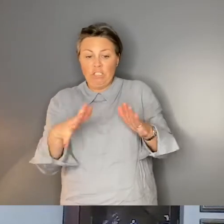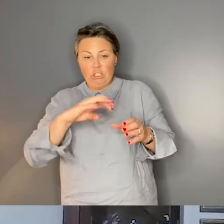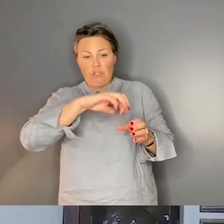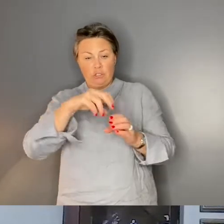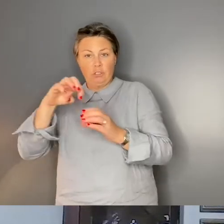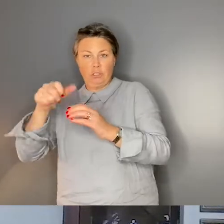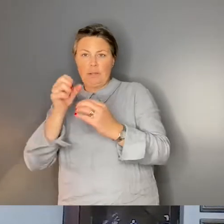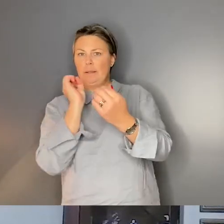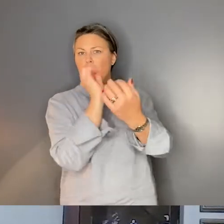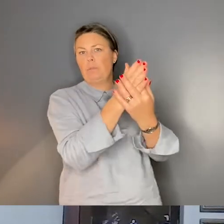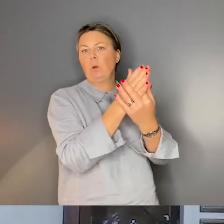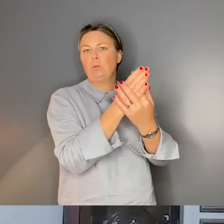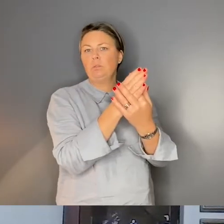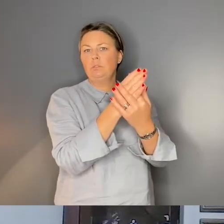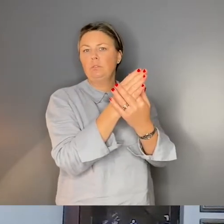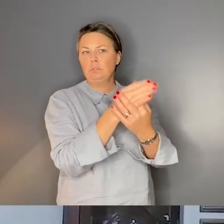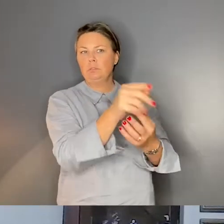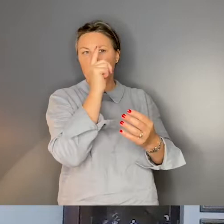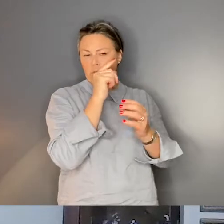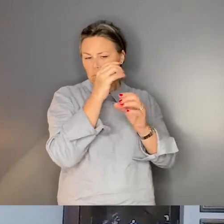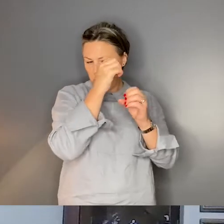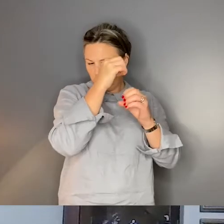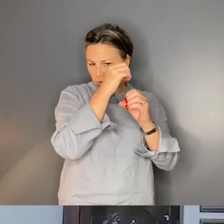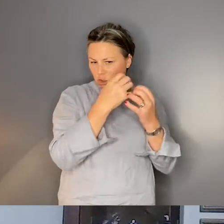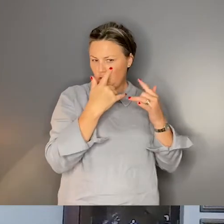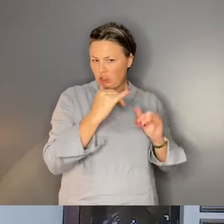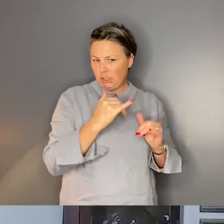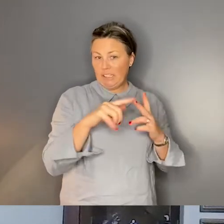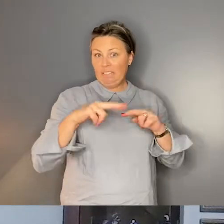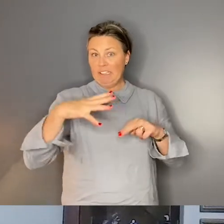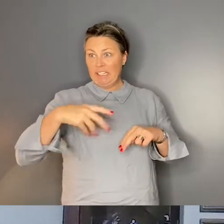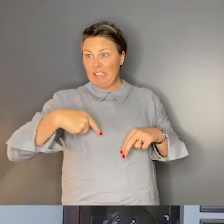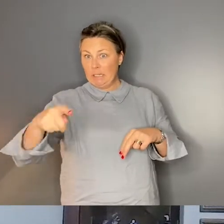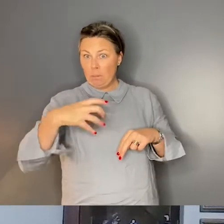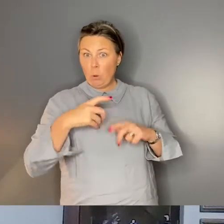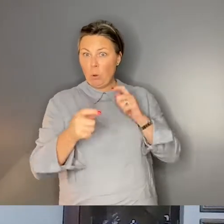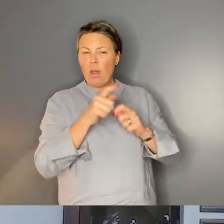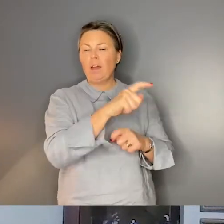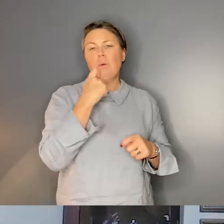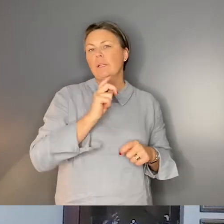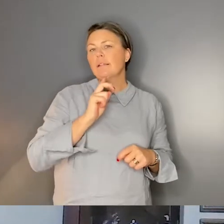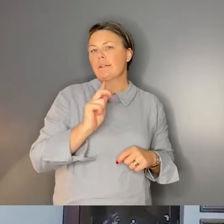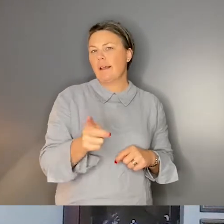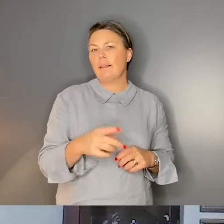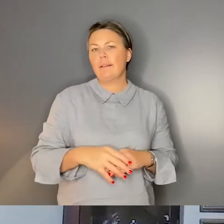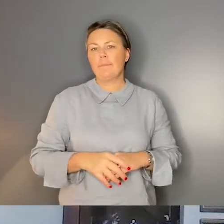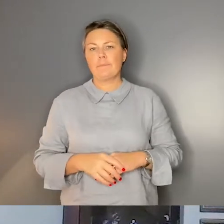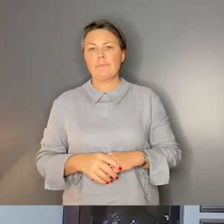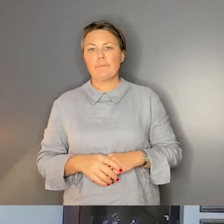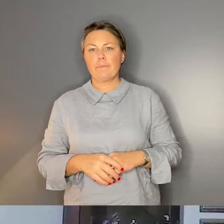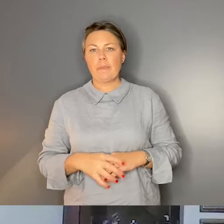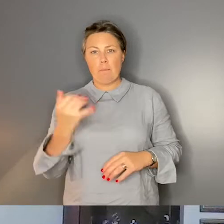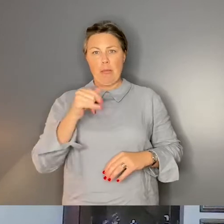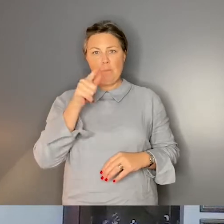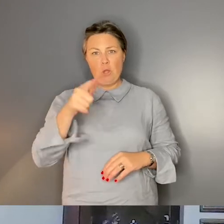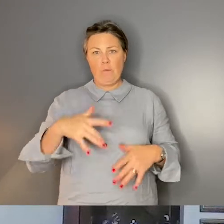off. And that way, you'll know whether you need to be further tested to see if you have bowel cancer or not. You